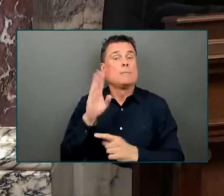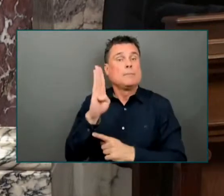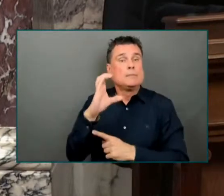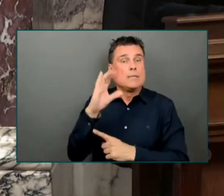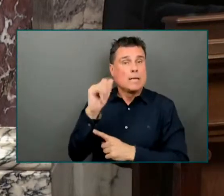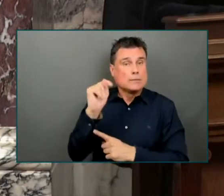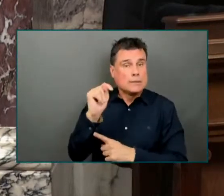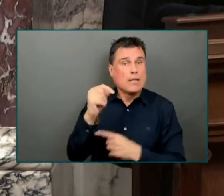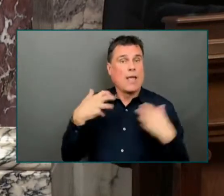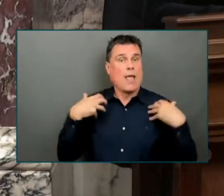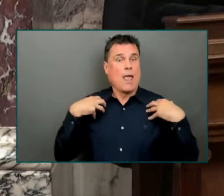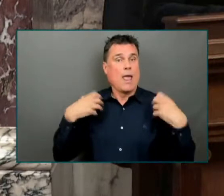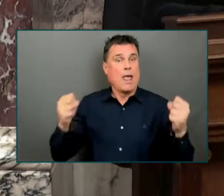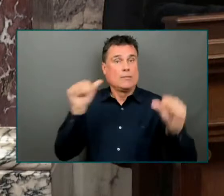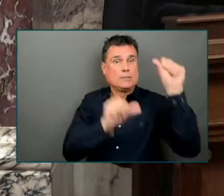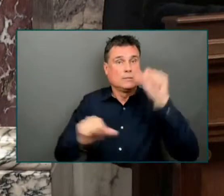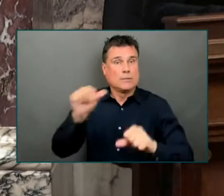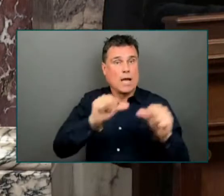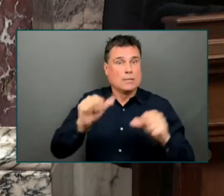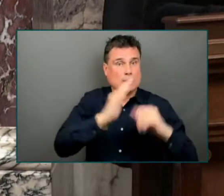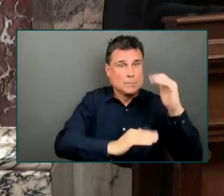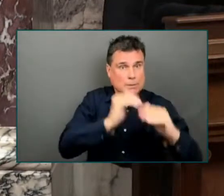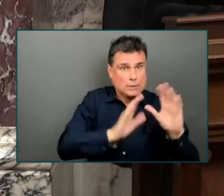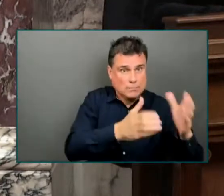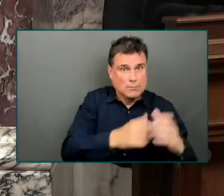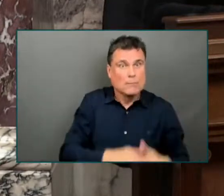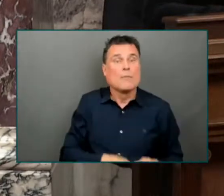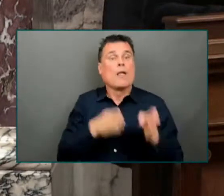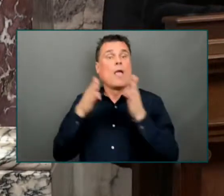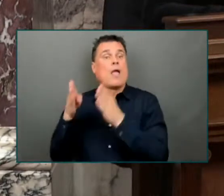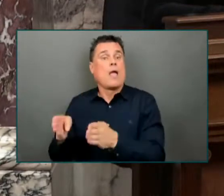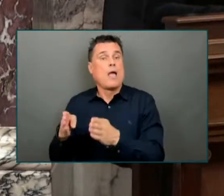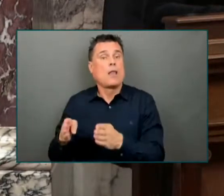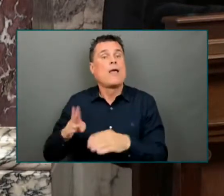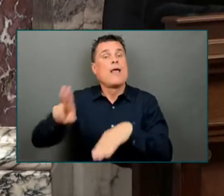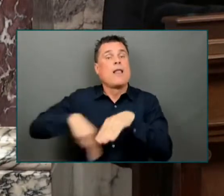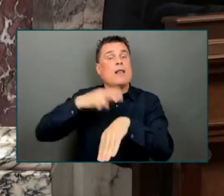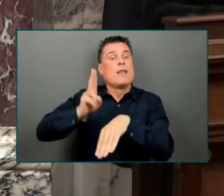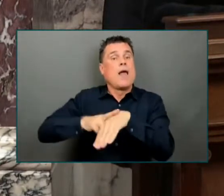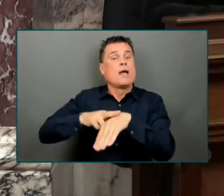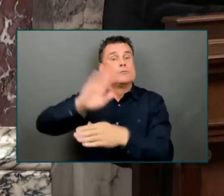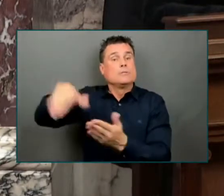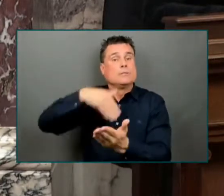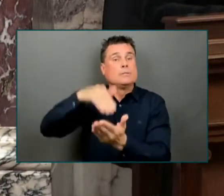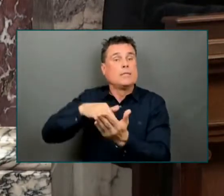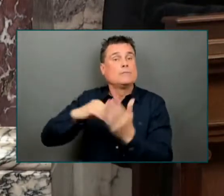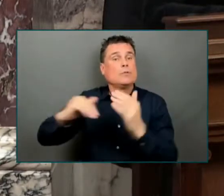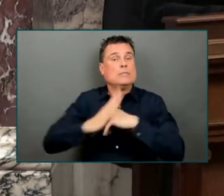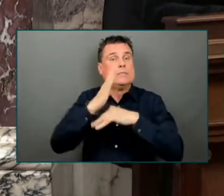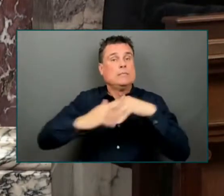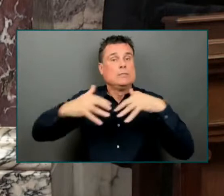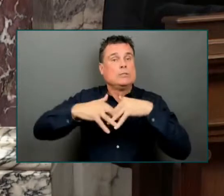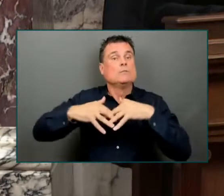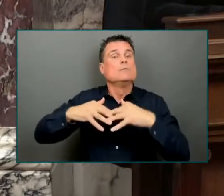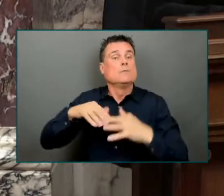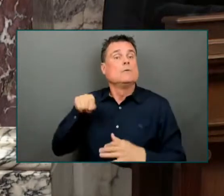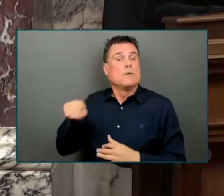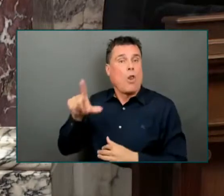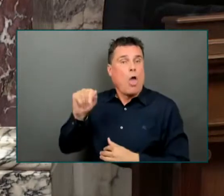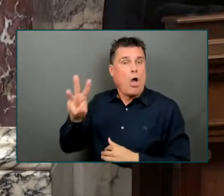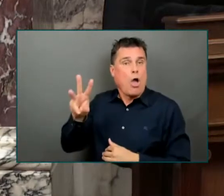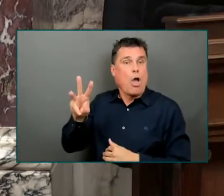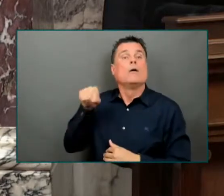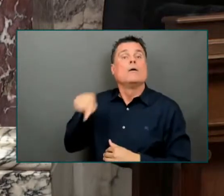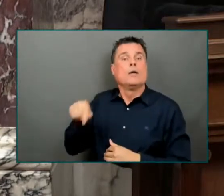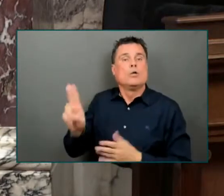are expanding our investment. In this year's plan, our infrastructure commitment is $3.5 billion